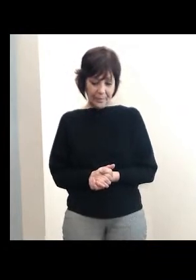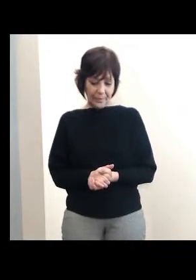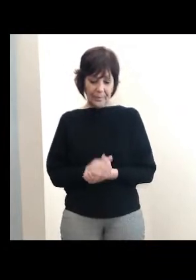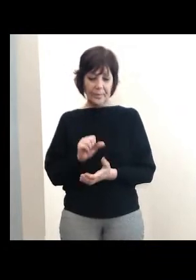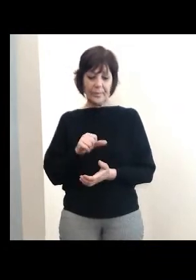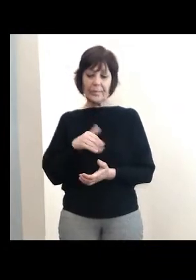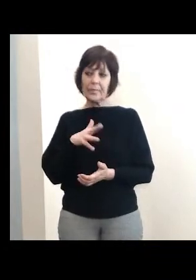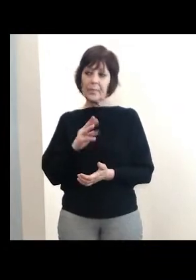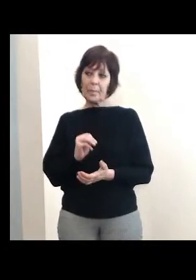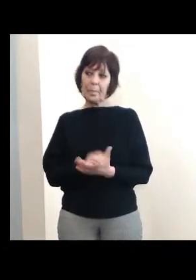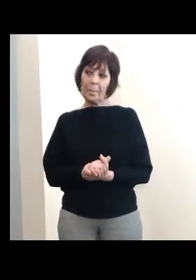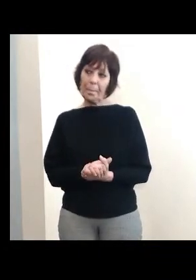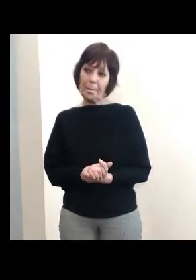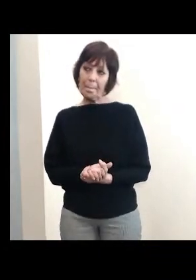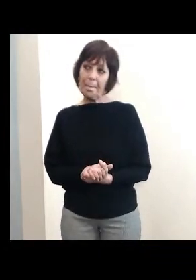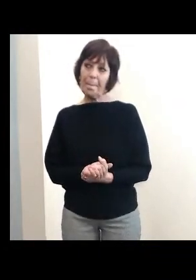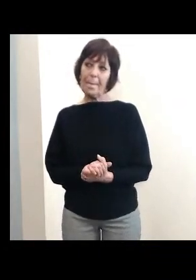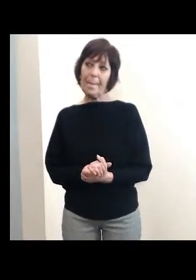Spectrum News.